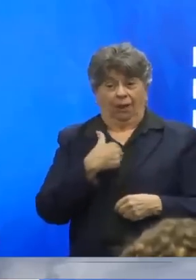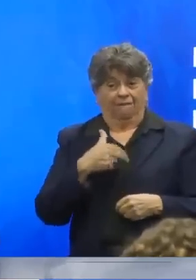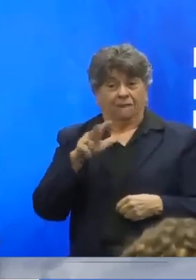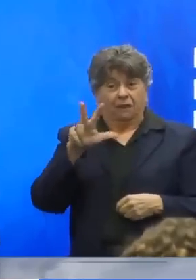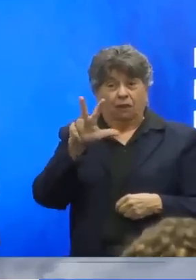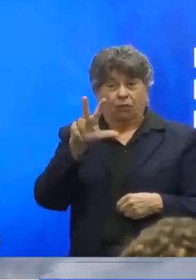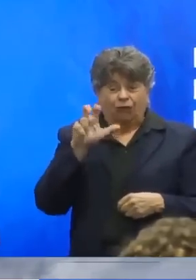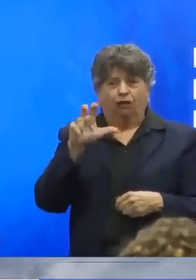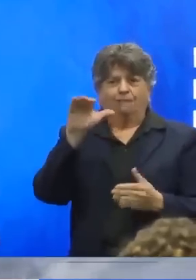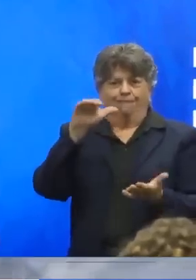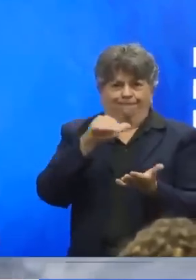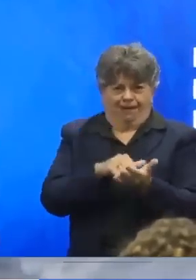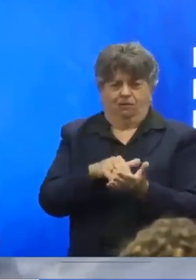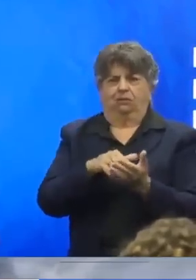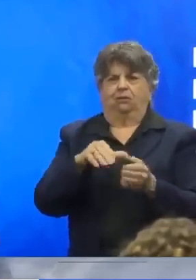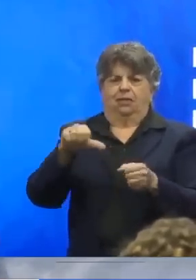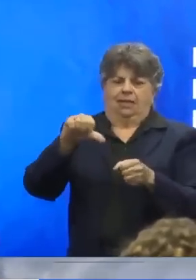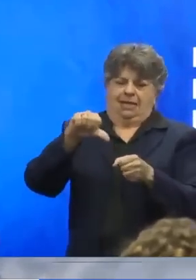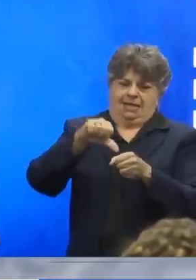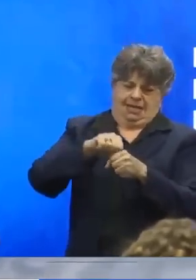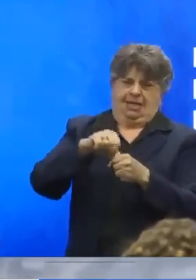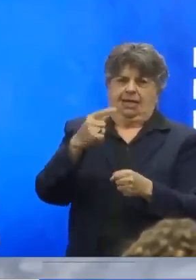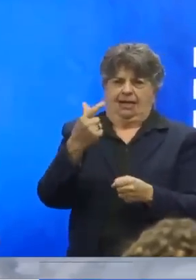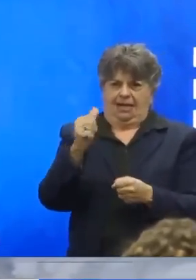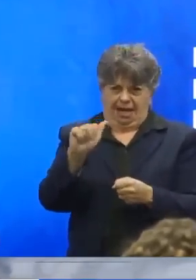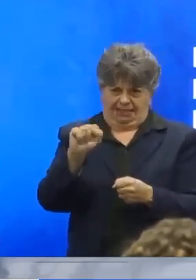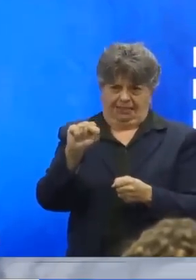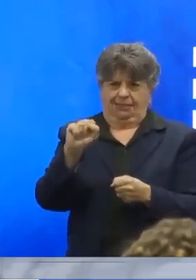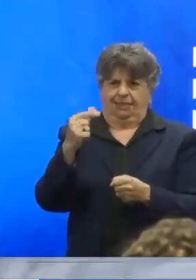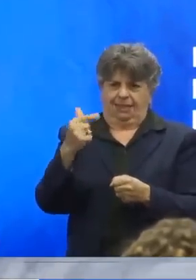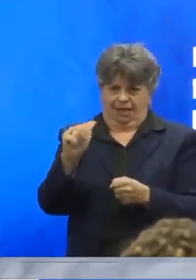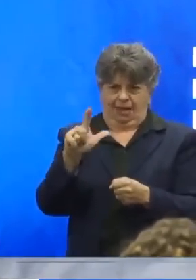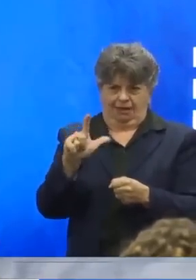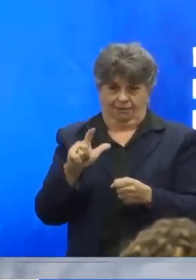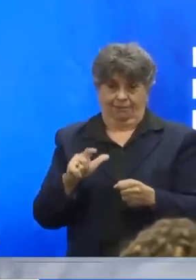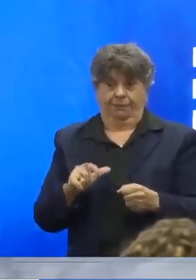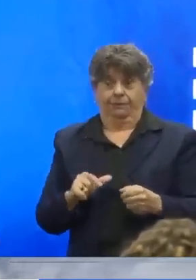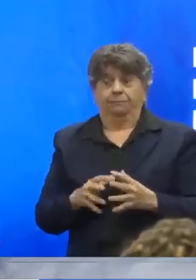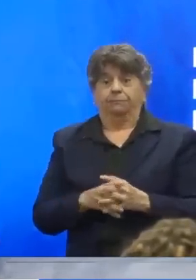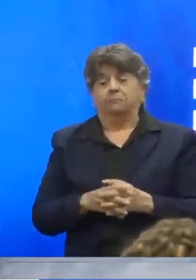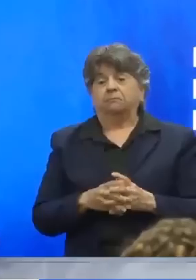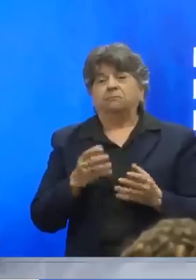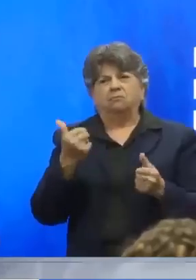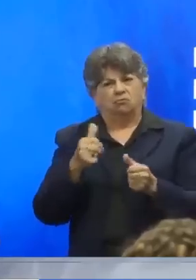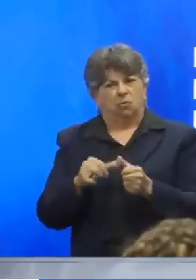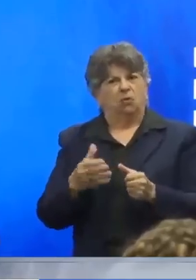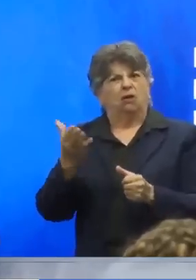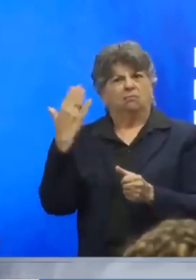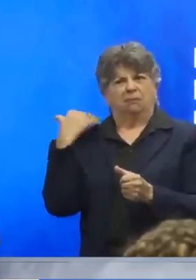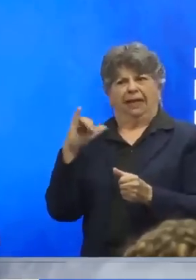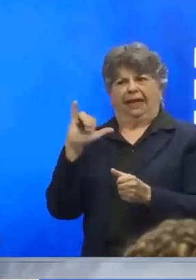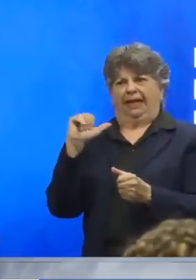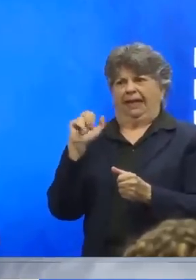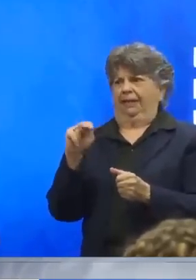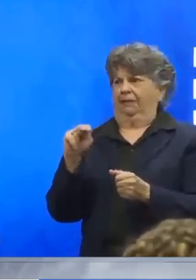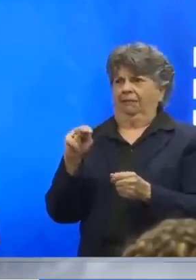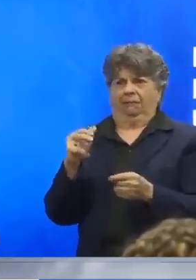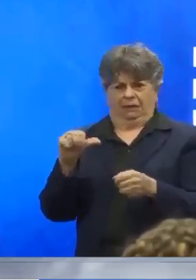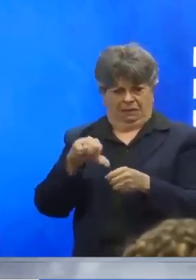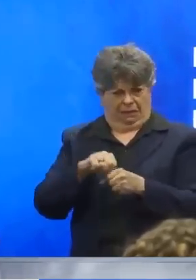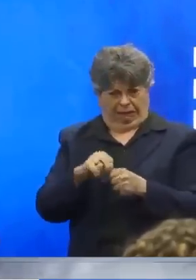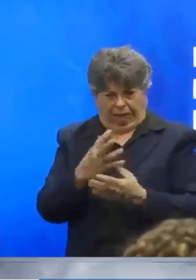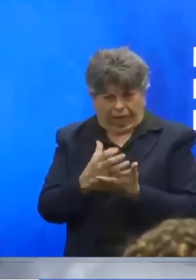had a good fuel response with Hurricane Ian. A lot of the gas stations got up pretty quickly. There may not end up being